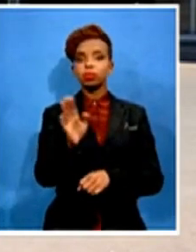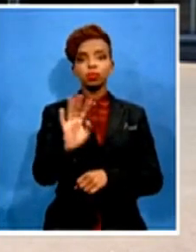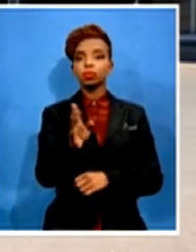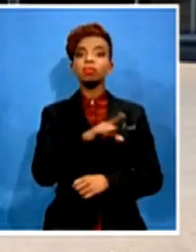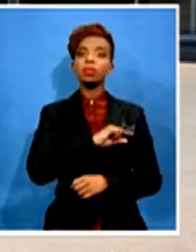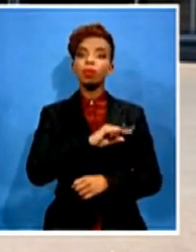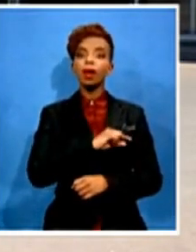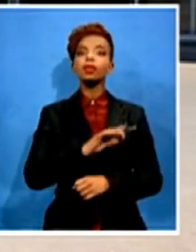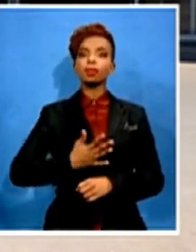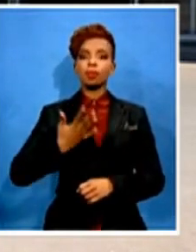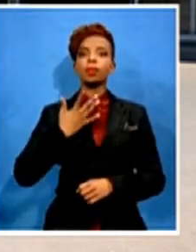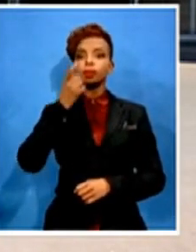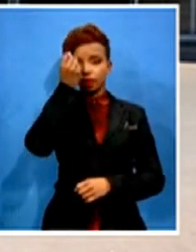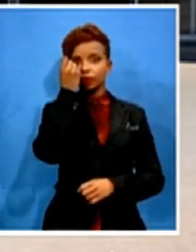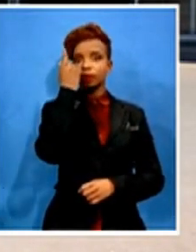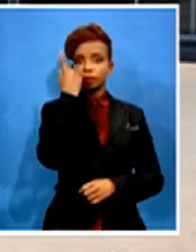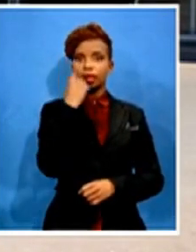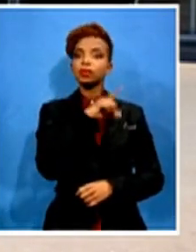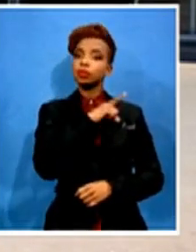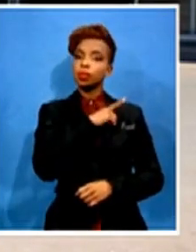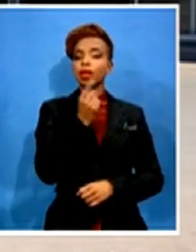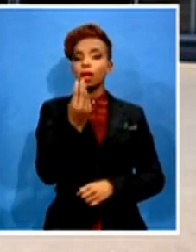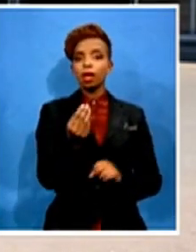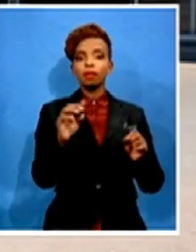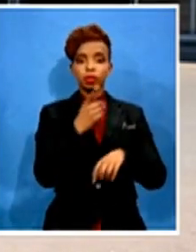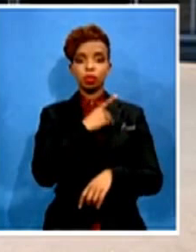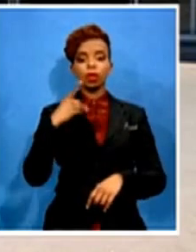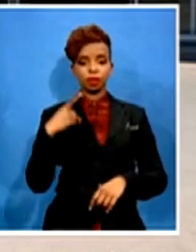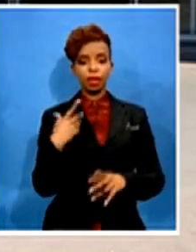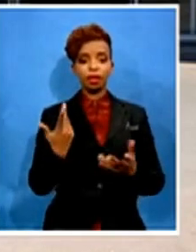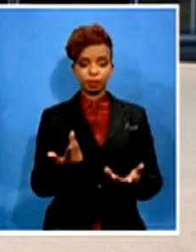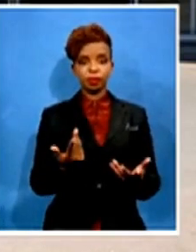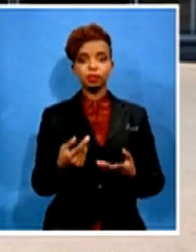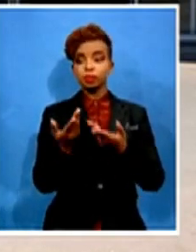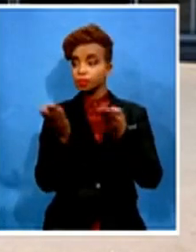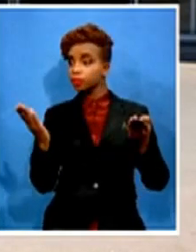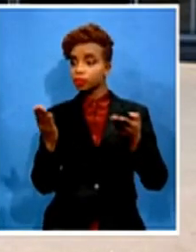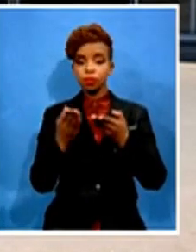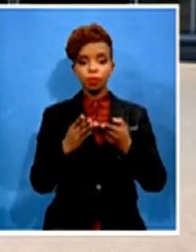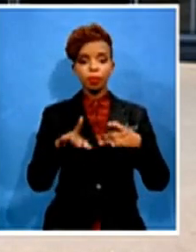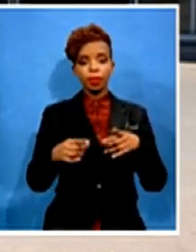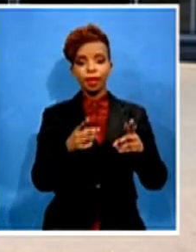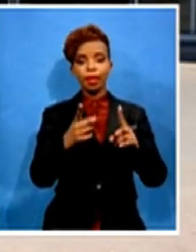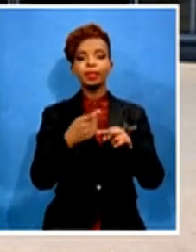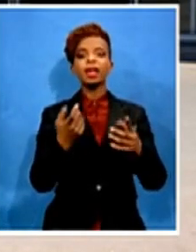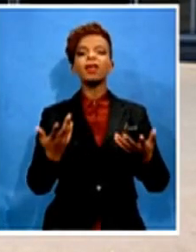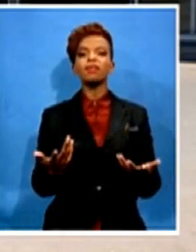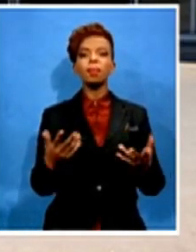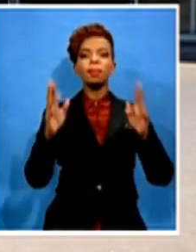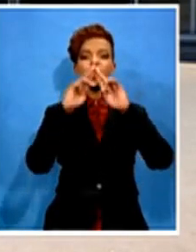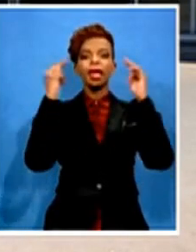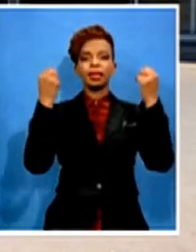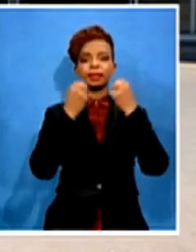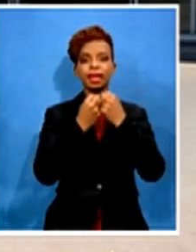Zweli Mkhize told us that it was a directive from the national department, the national health department, that all